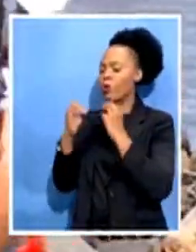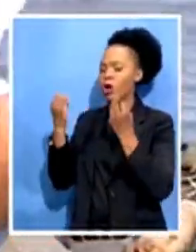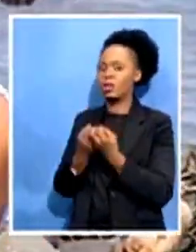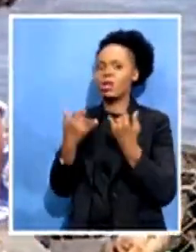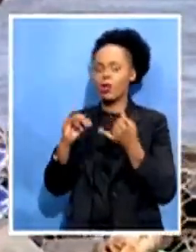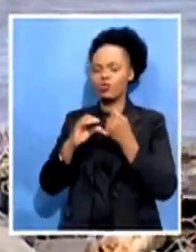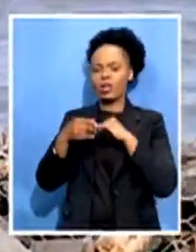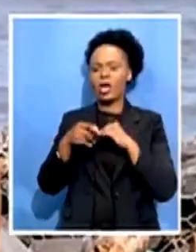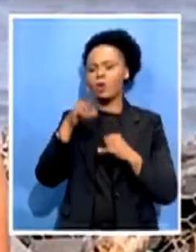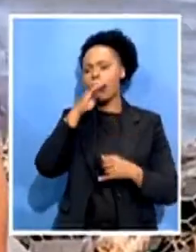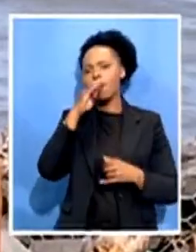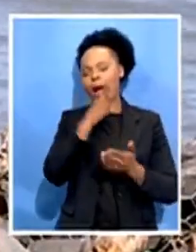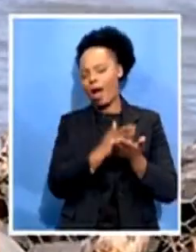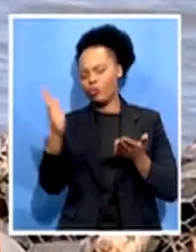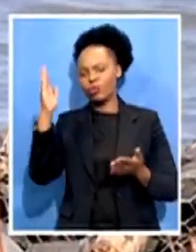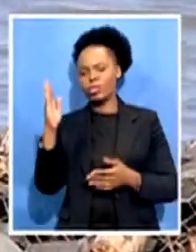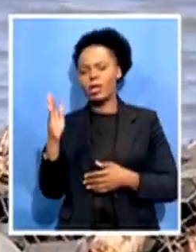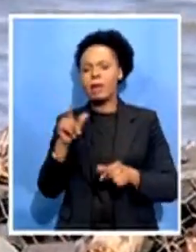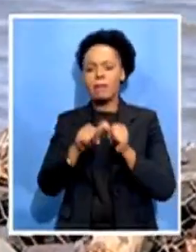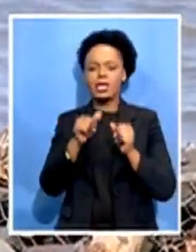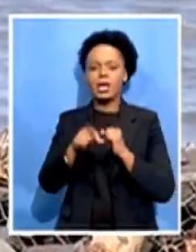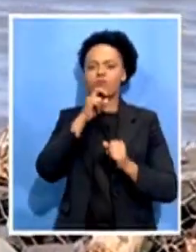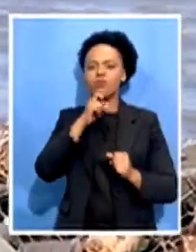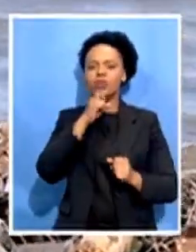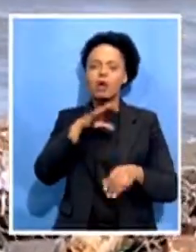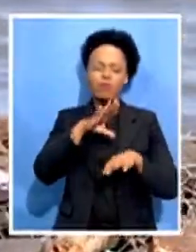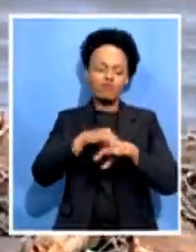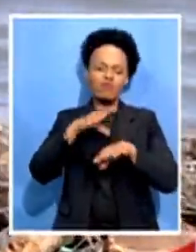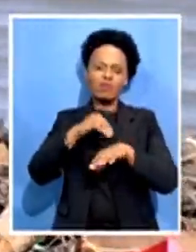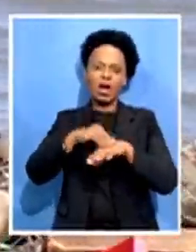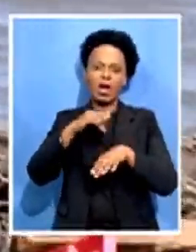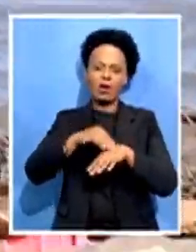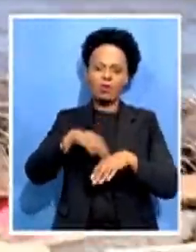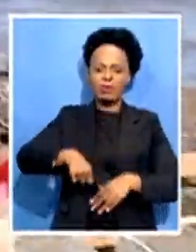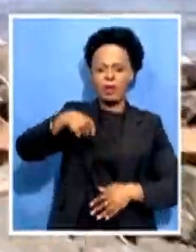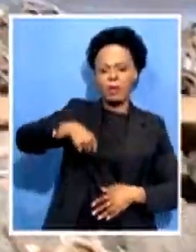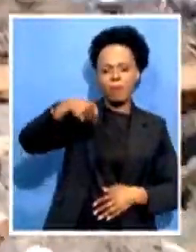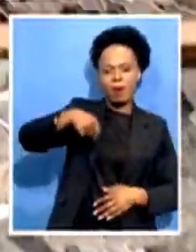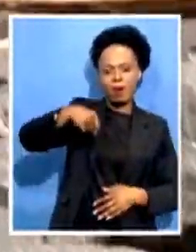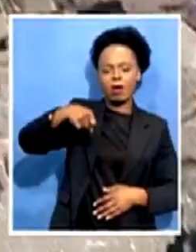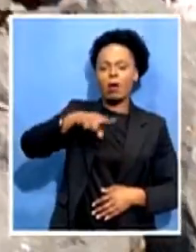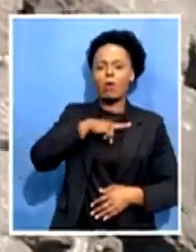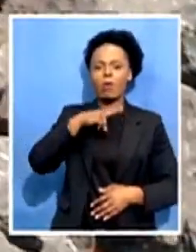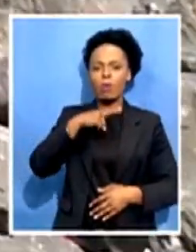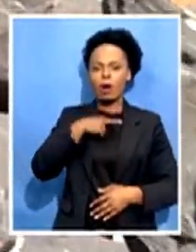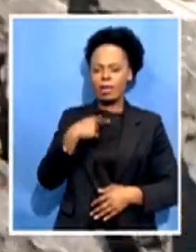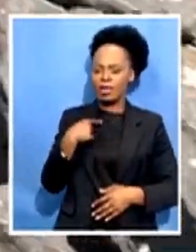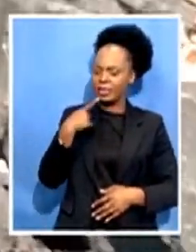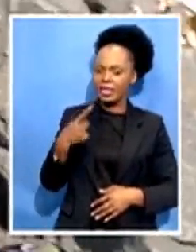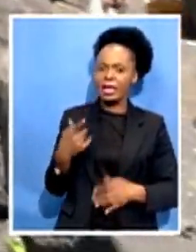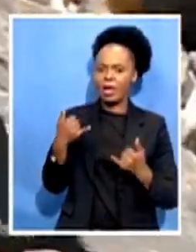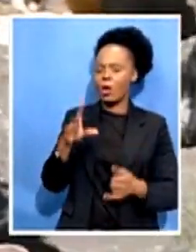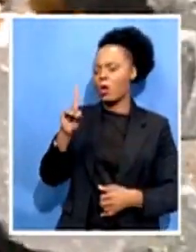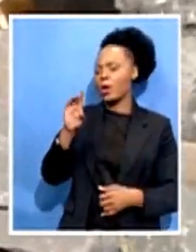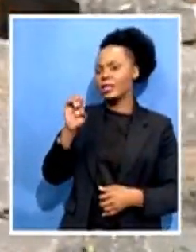paper bags. I see that, you know, where we're sitting, Elgin, right now, I can't tell you how much debris is lying around on these rocks, and it's absolutely